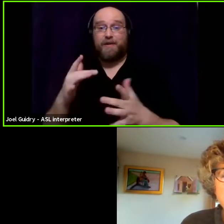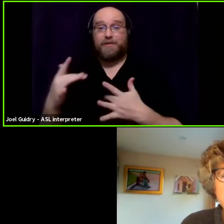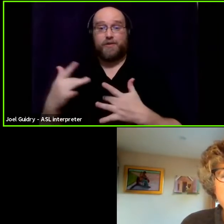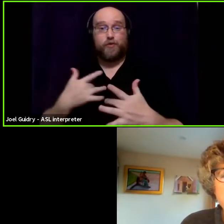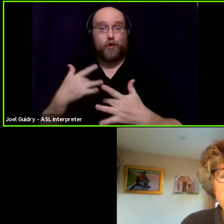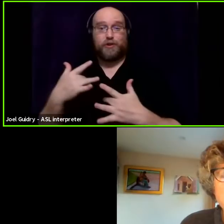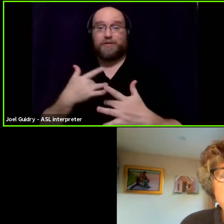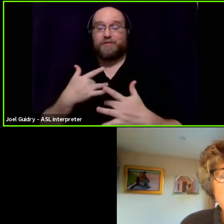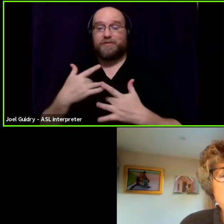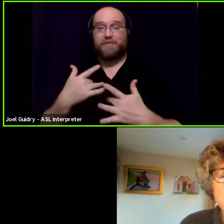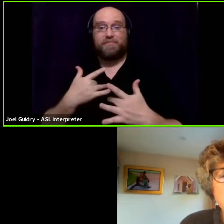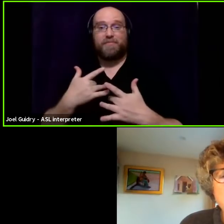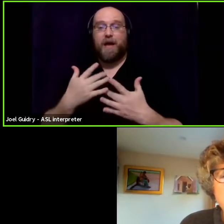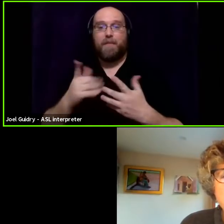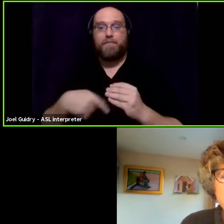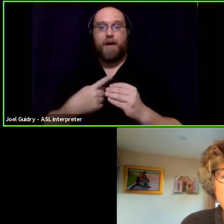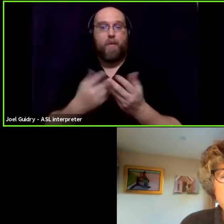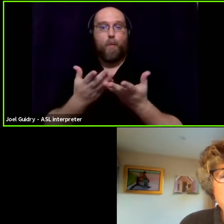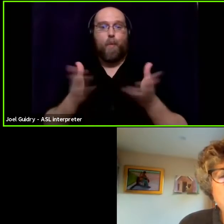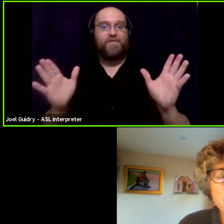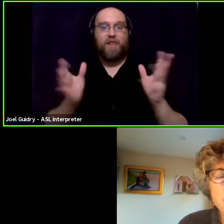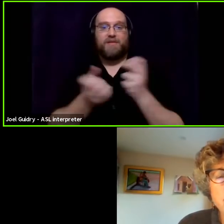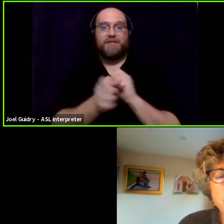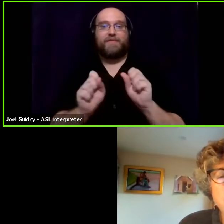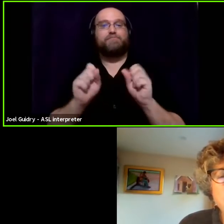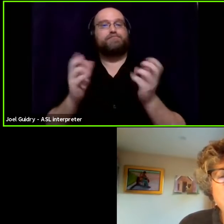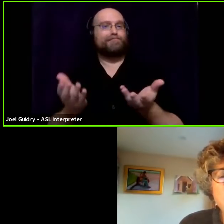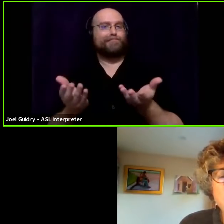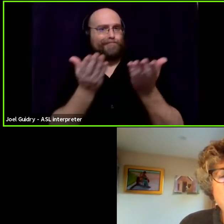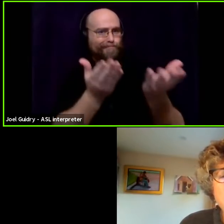about overall safety with your safety